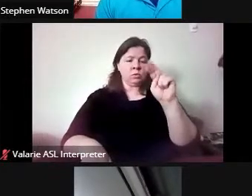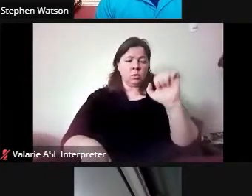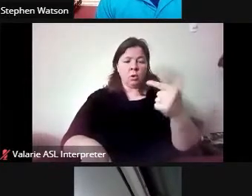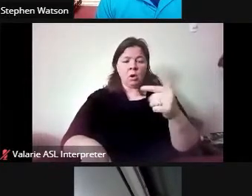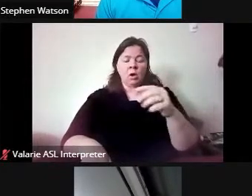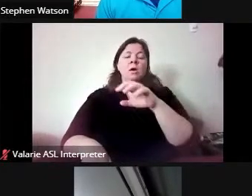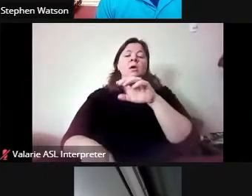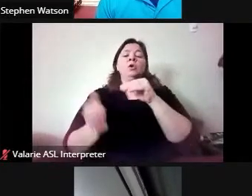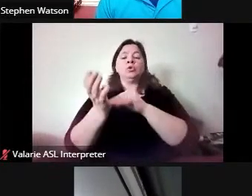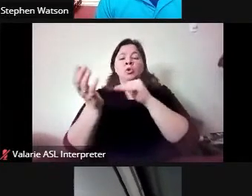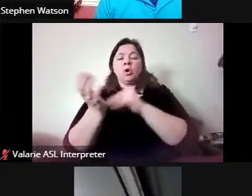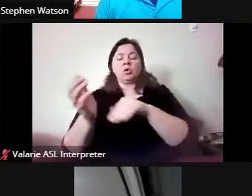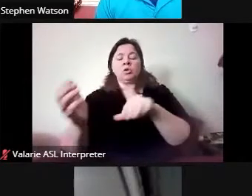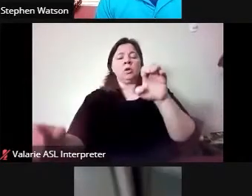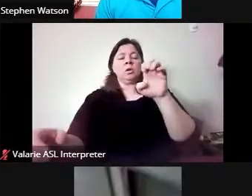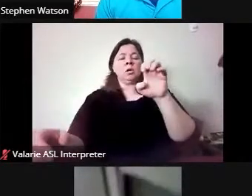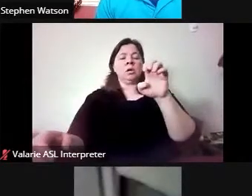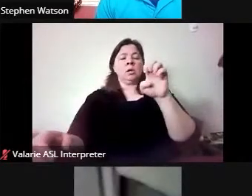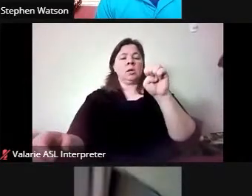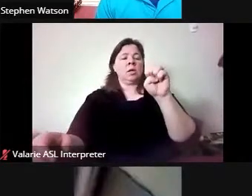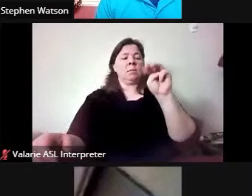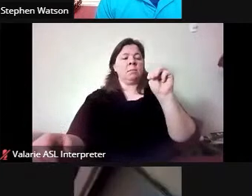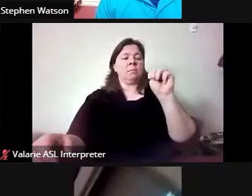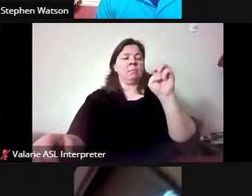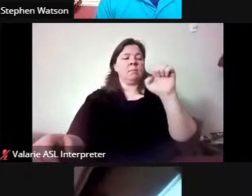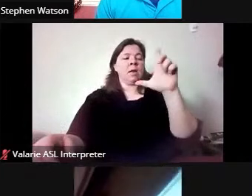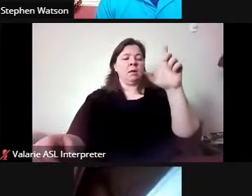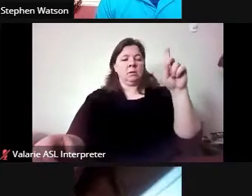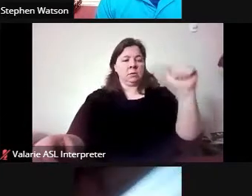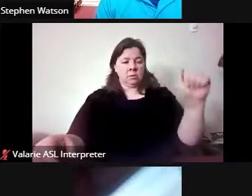have also, Emlet, I'm not sure now which one it is, has got